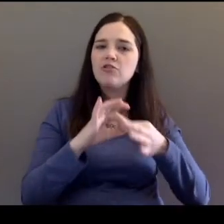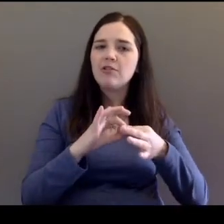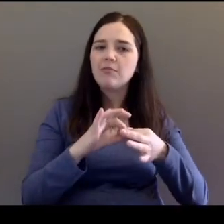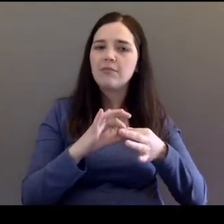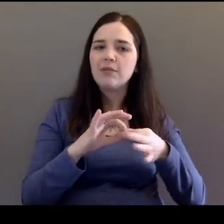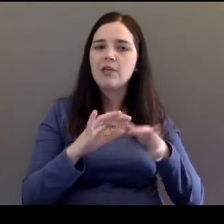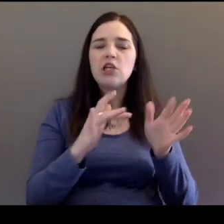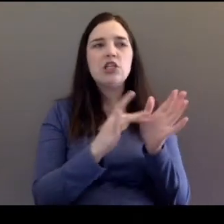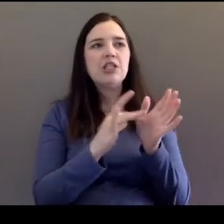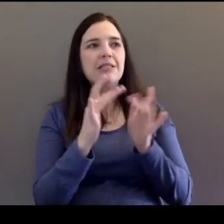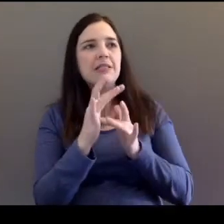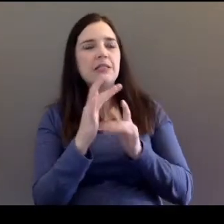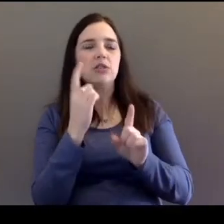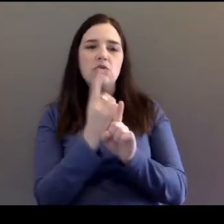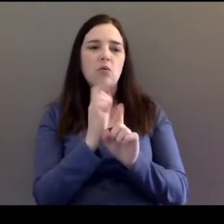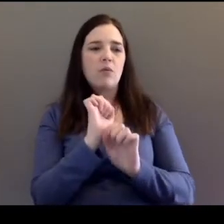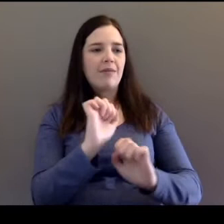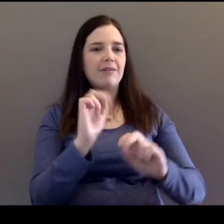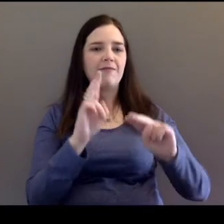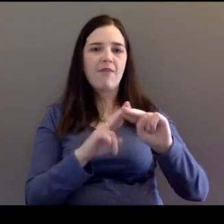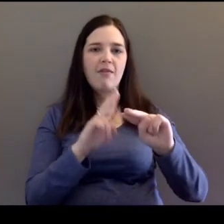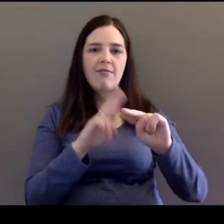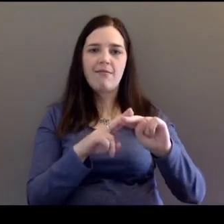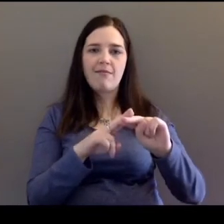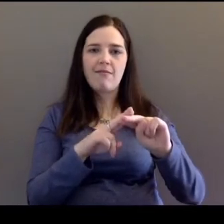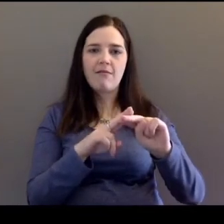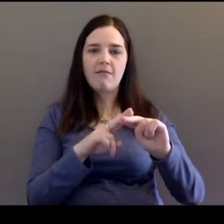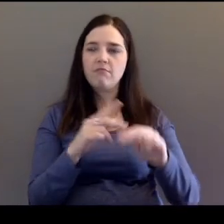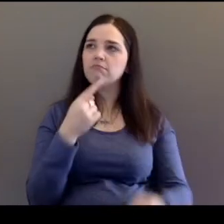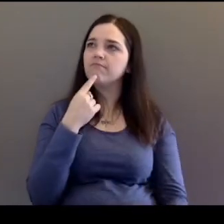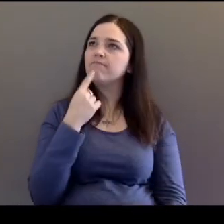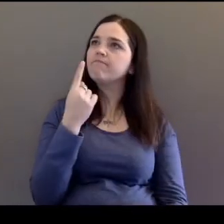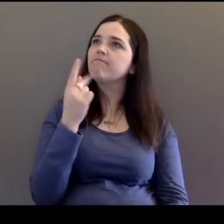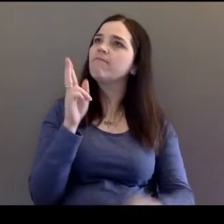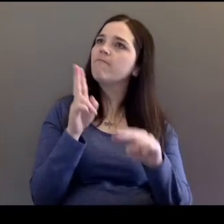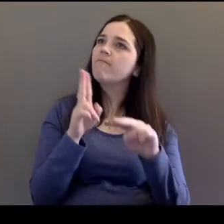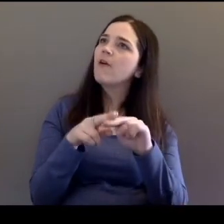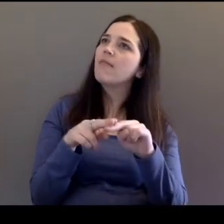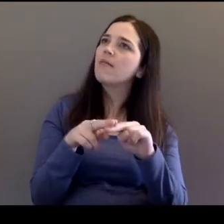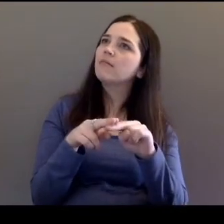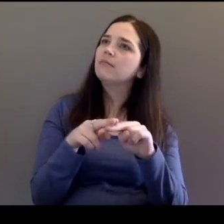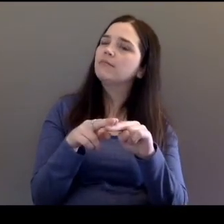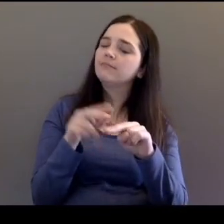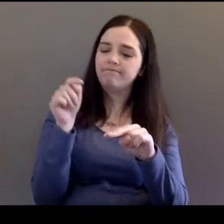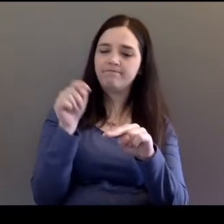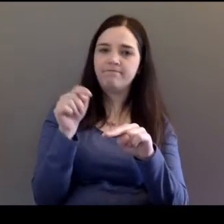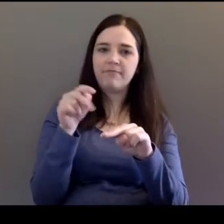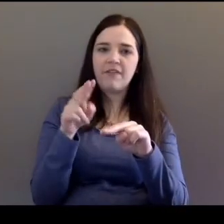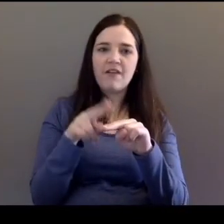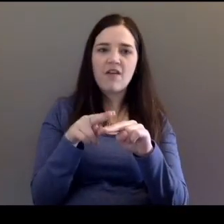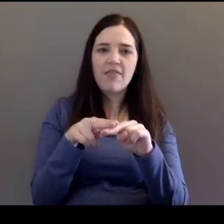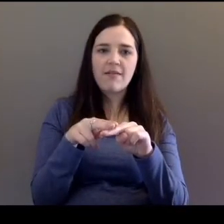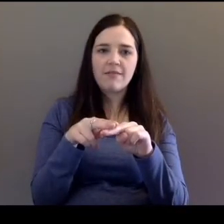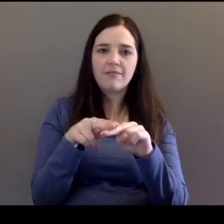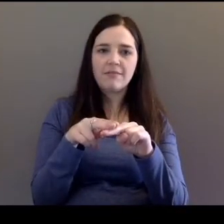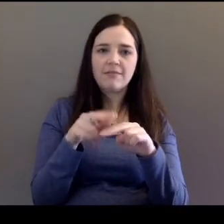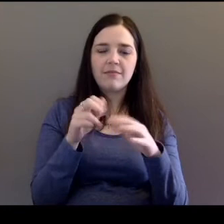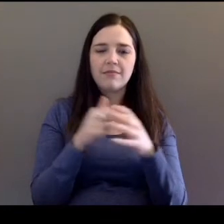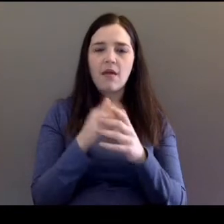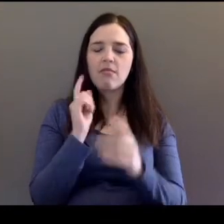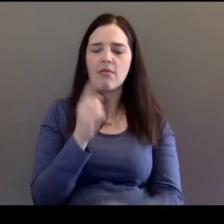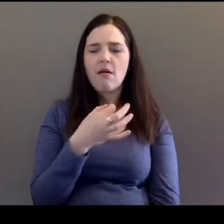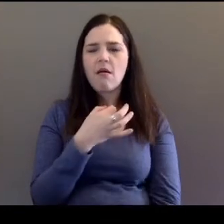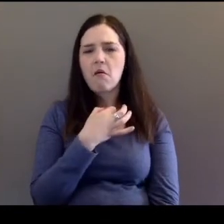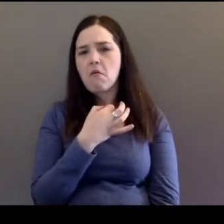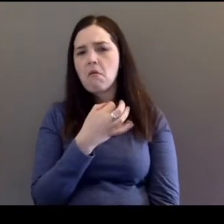spoke to his Father. Father. That's what fascinated them, the